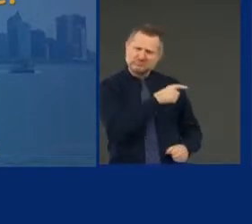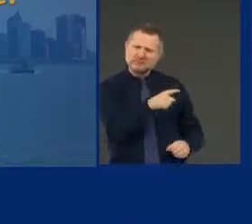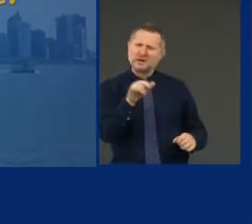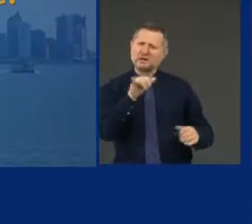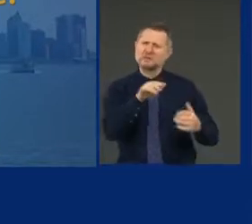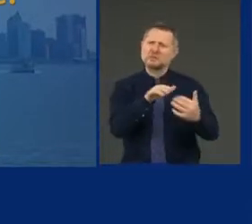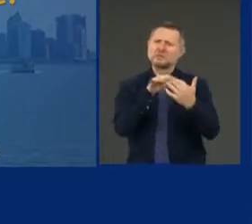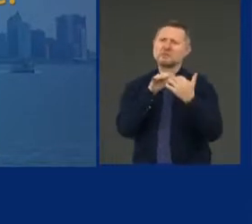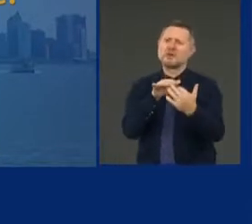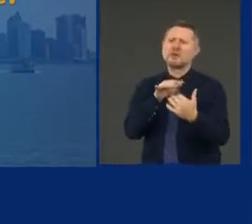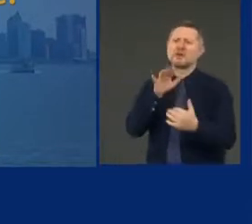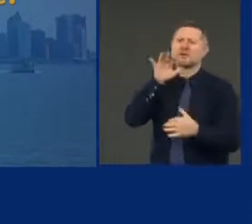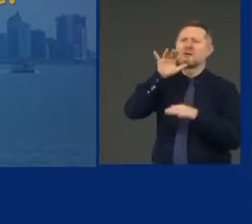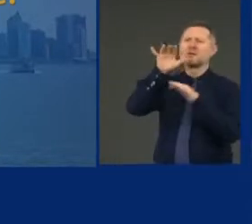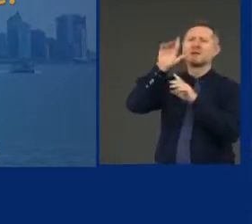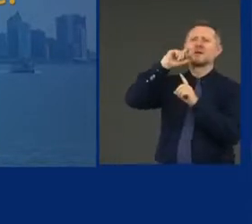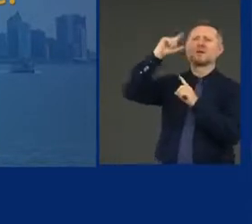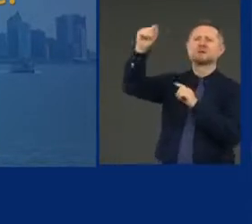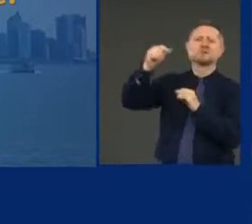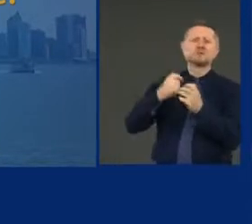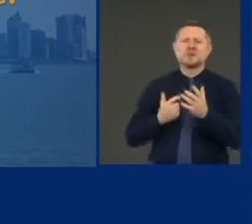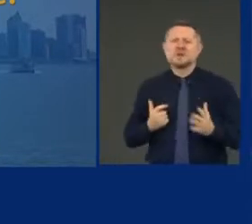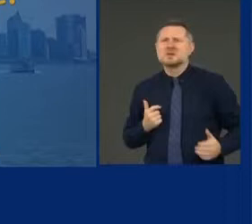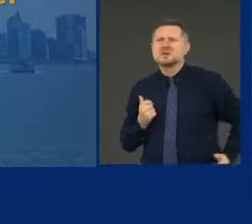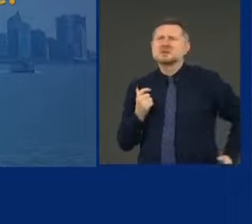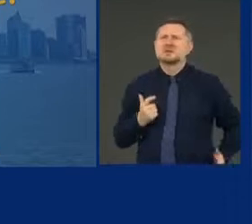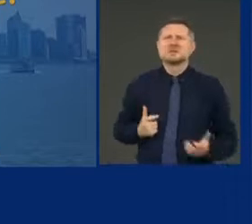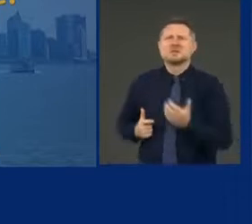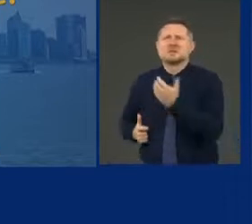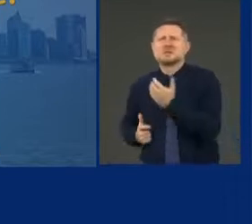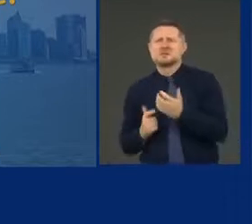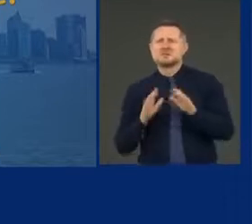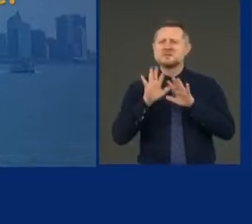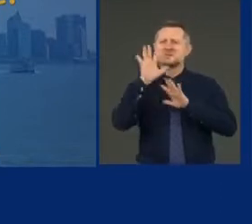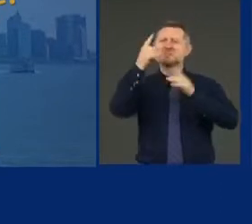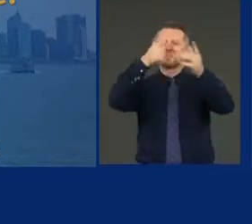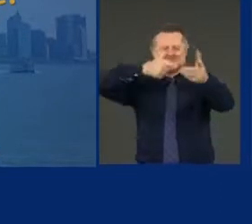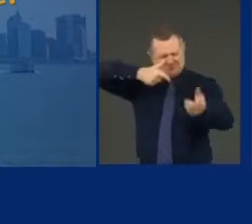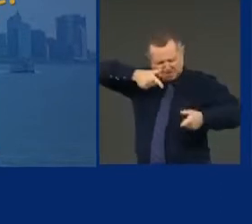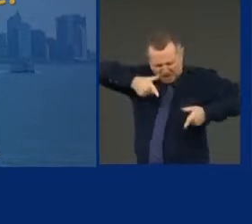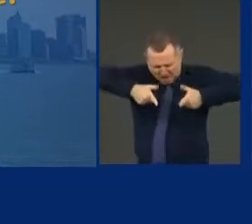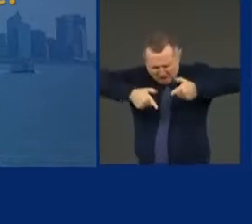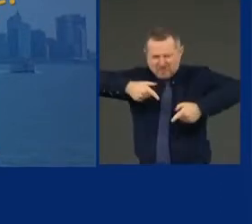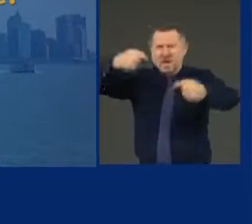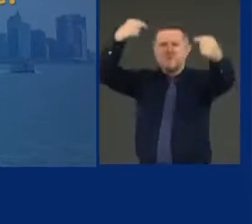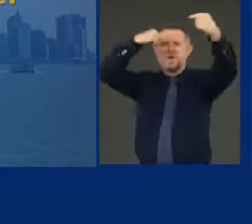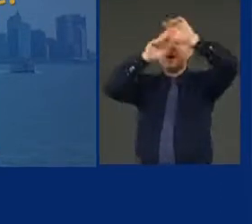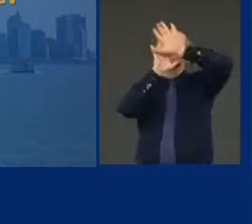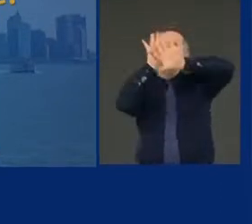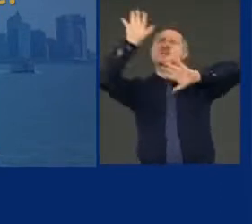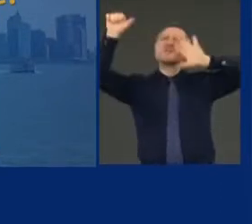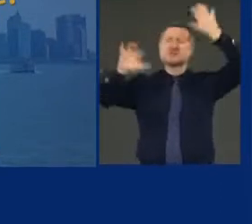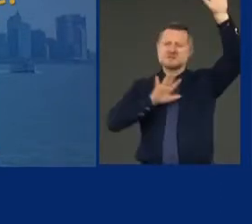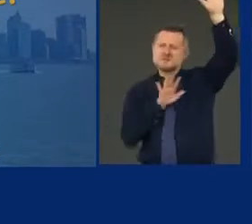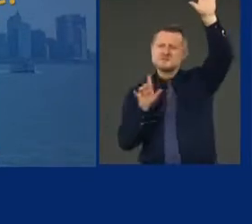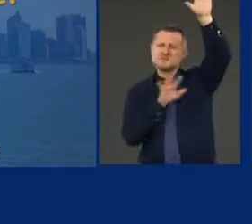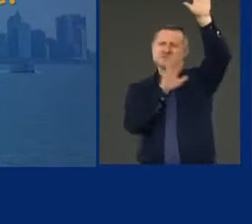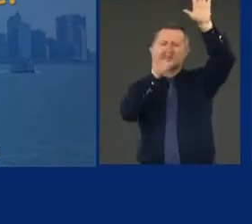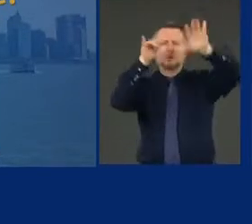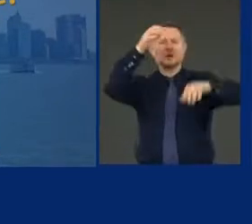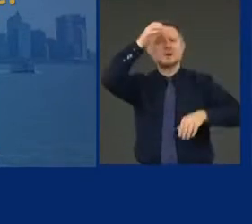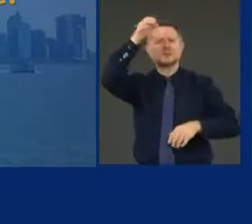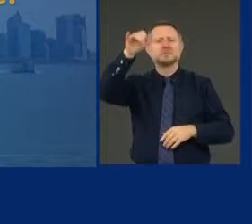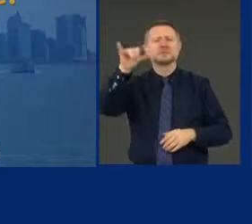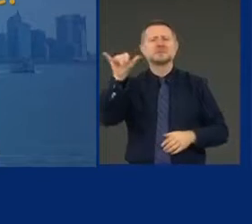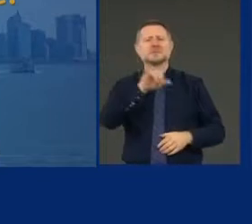they knew the enemy was firing. They showed that same bravery, they showed that same